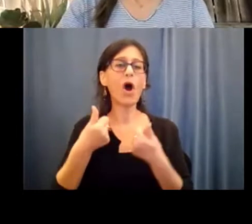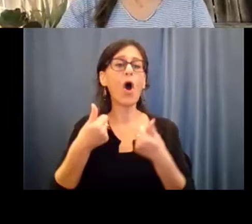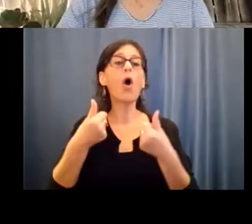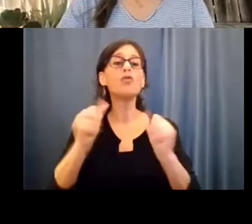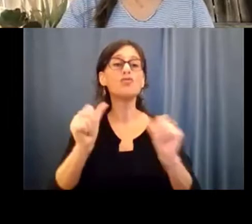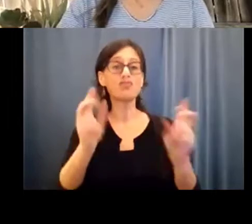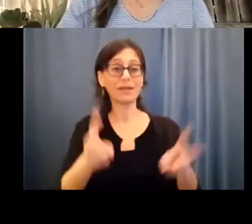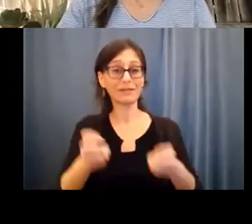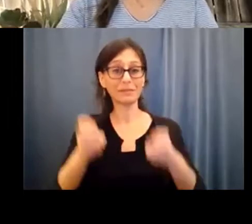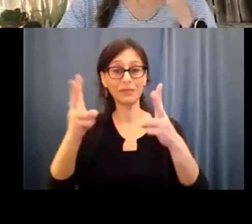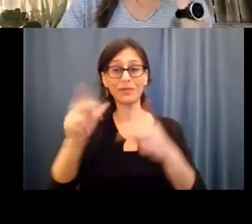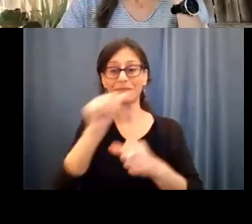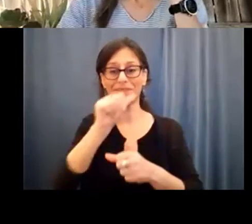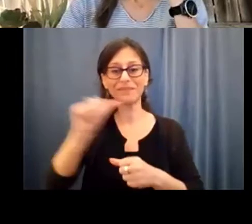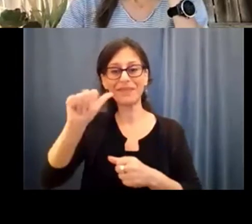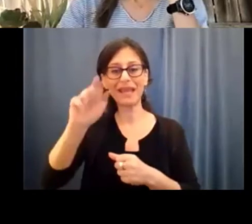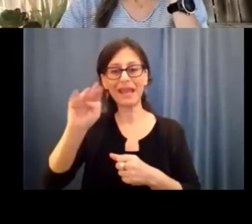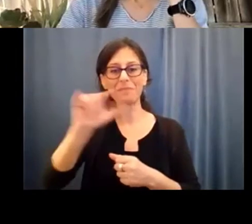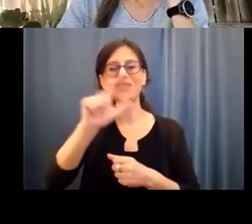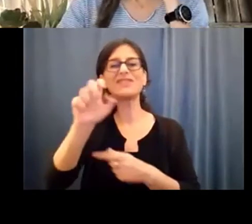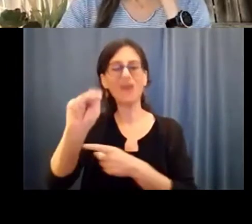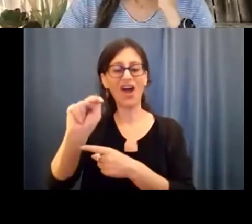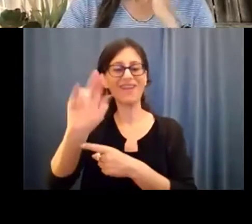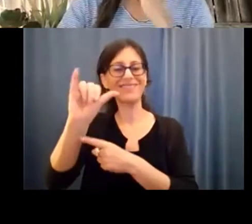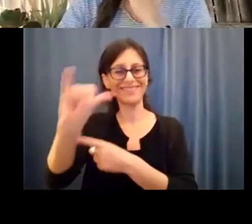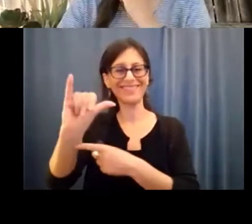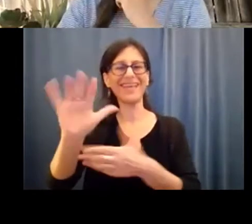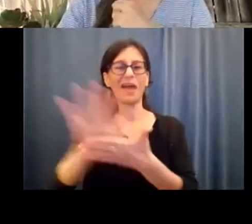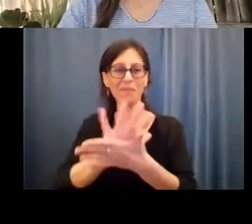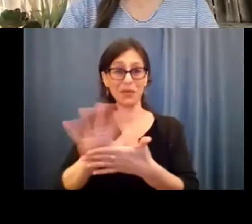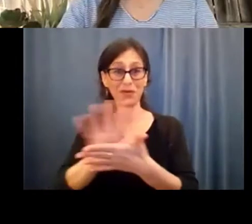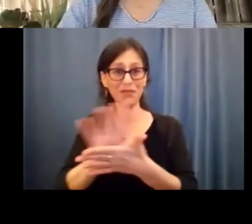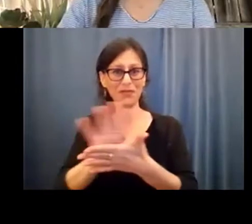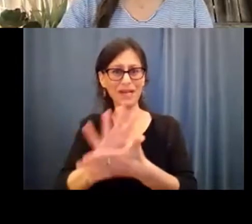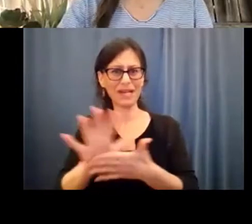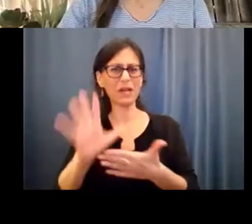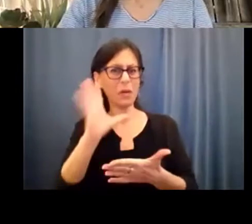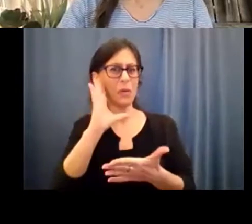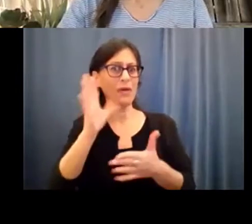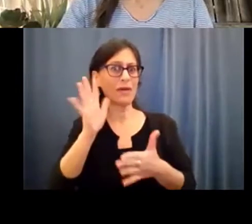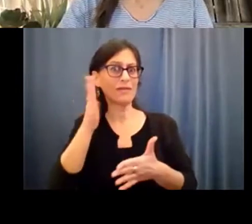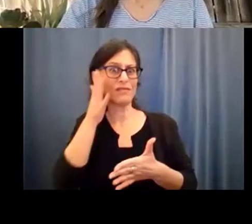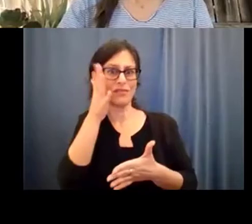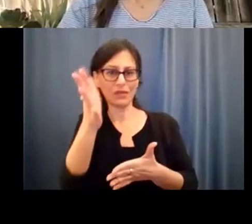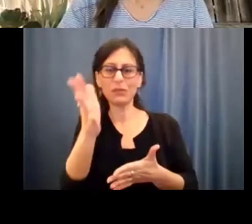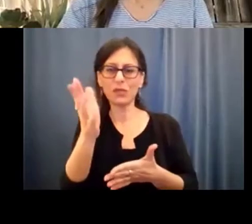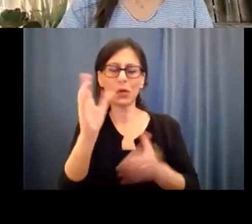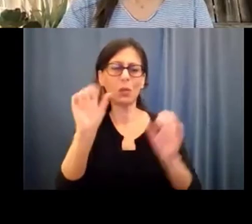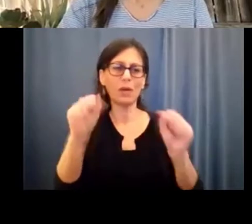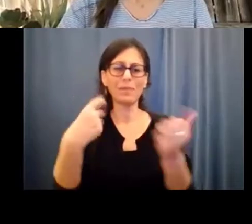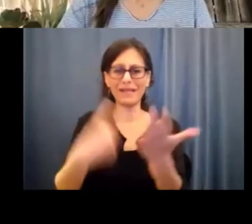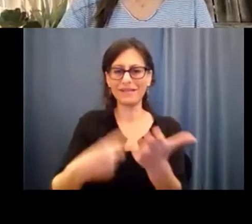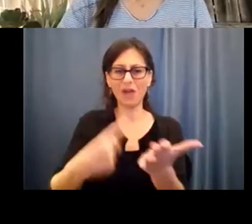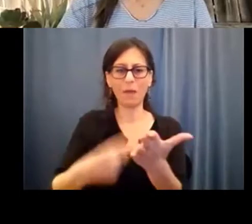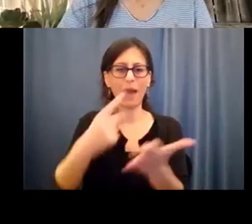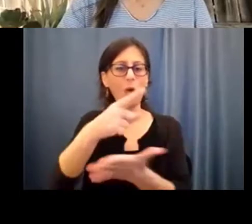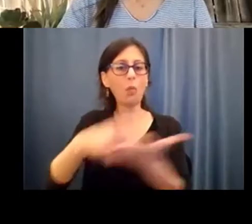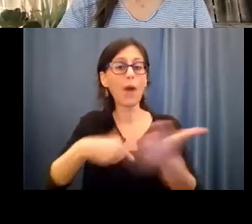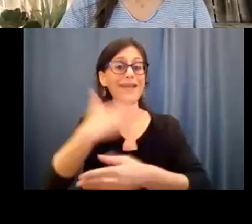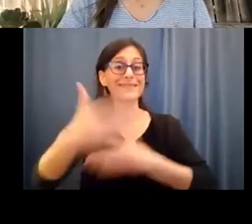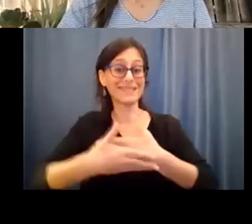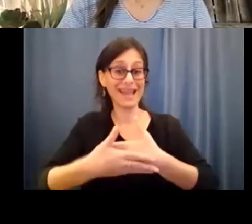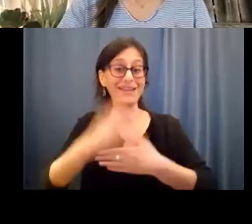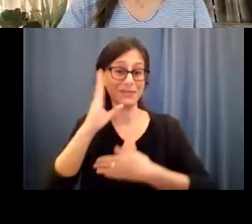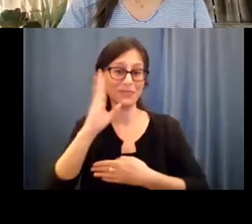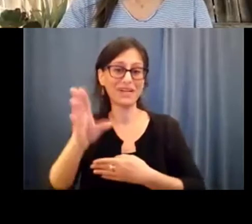on Amazon. Yeah. Oh, okay. All right. Well, we're gonna get to a time where we're gonna be able to kind of talk about what's next. You know,